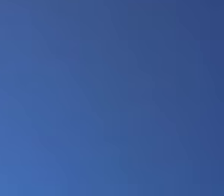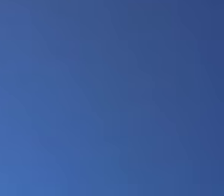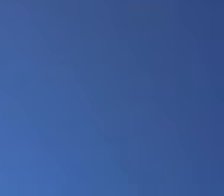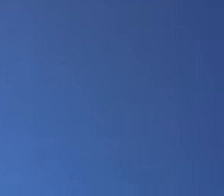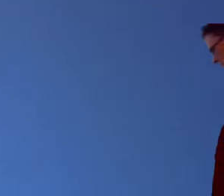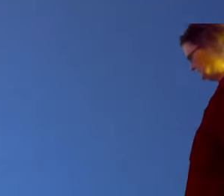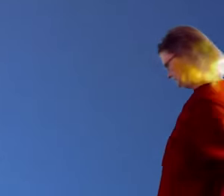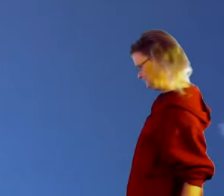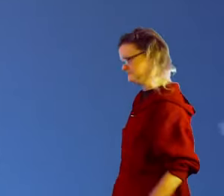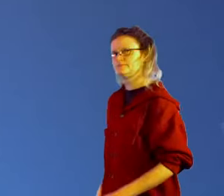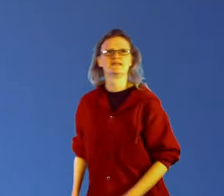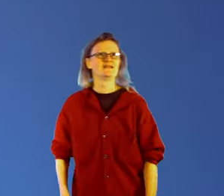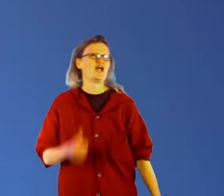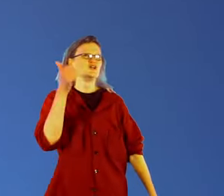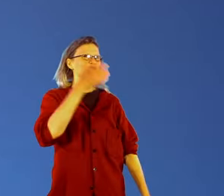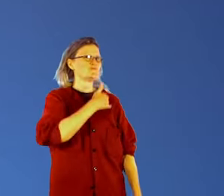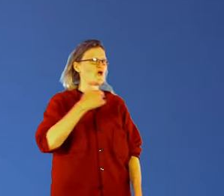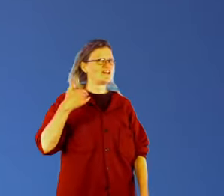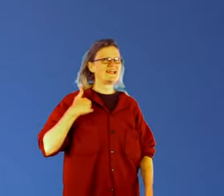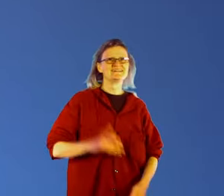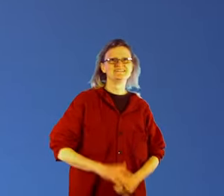Good morning.